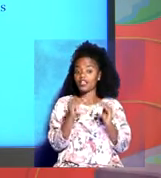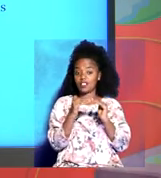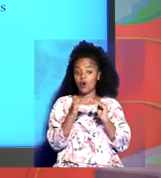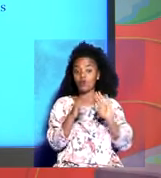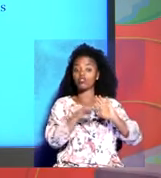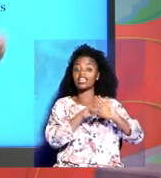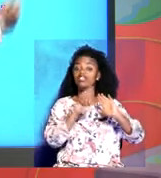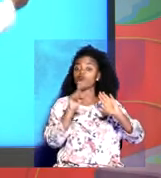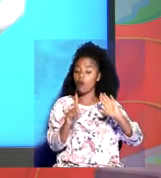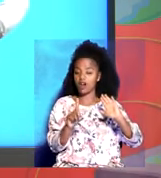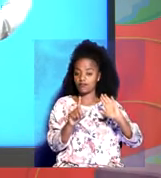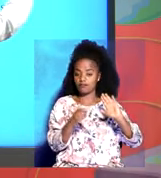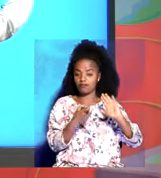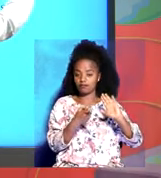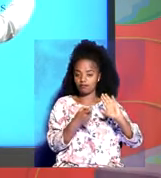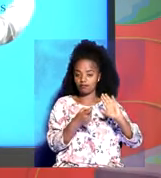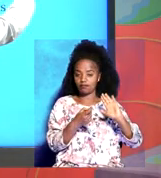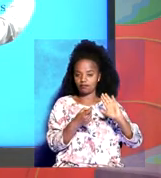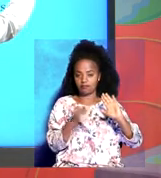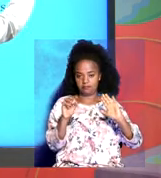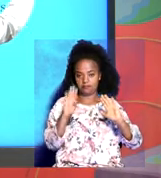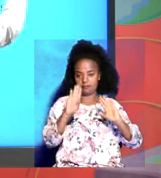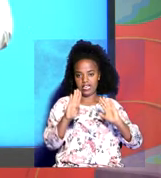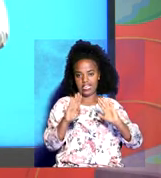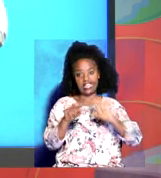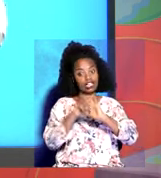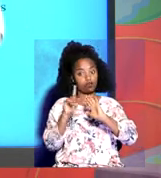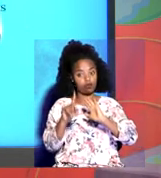1, means this part,